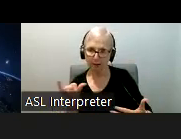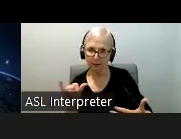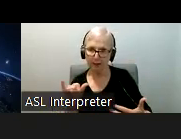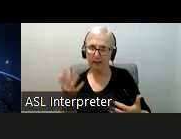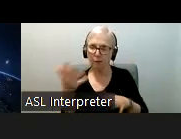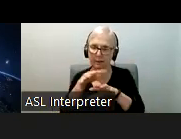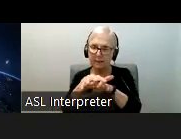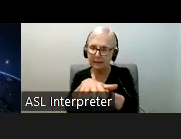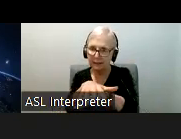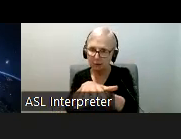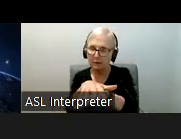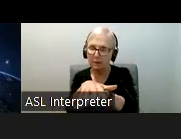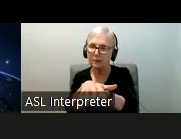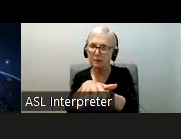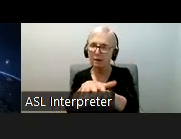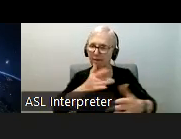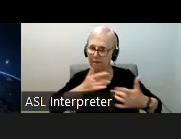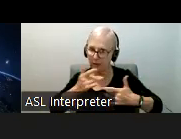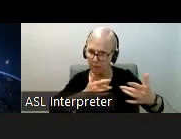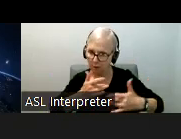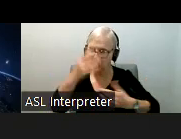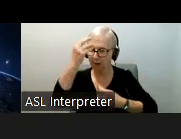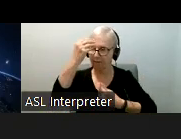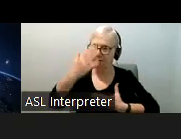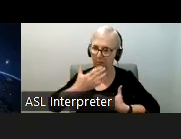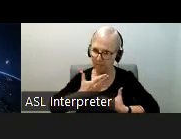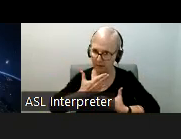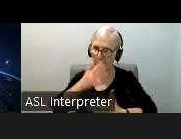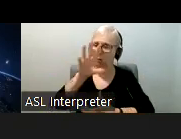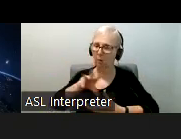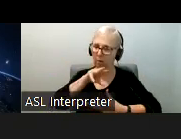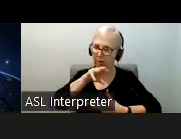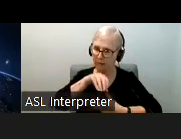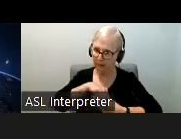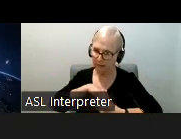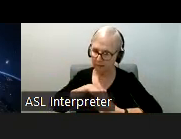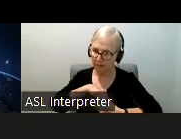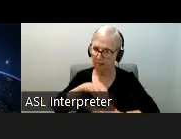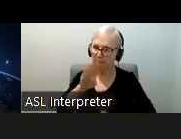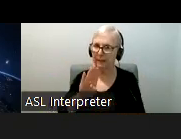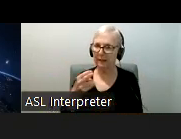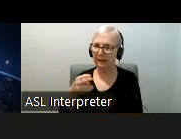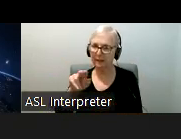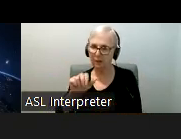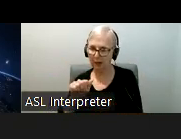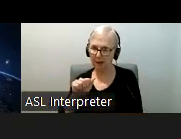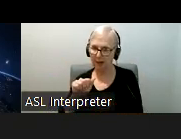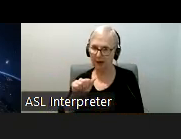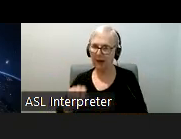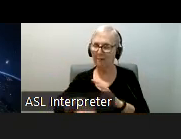integration of concern and information within the behavioral health system outside of